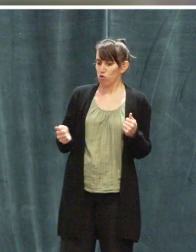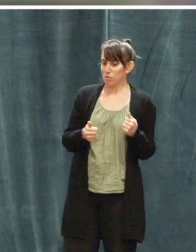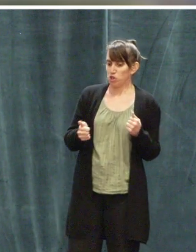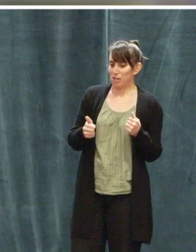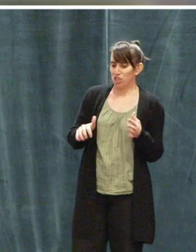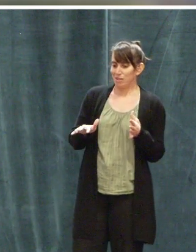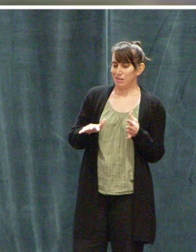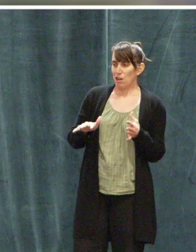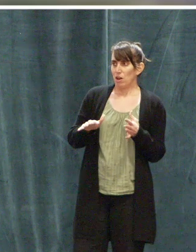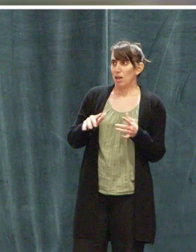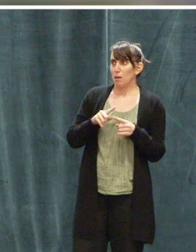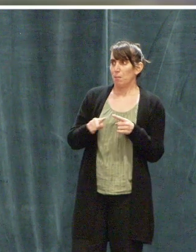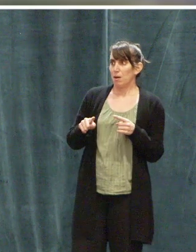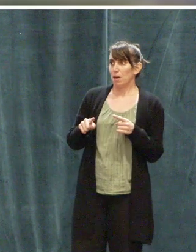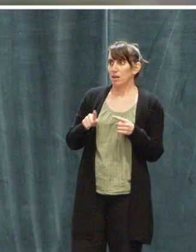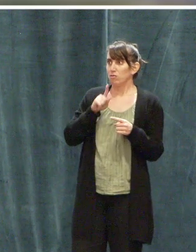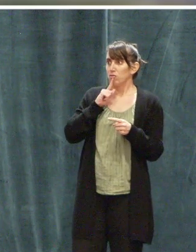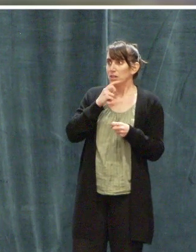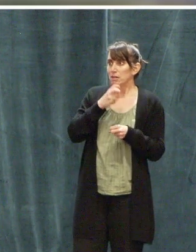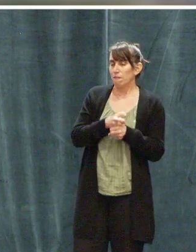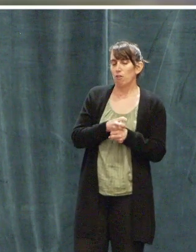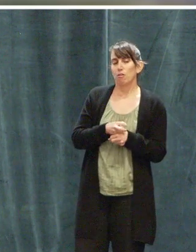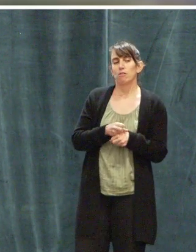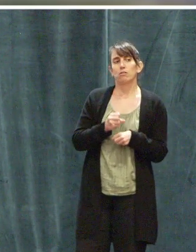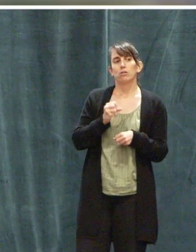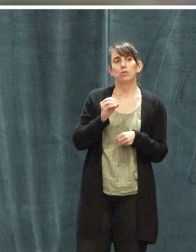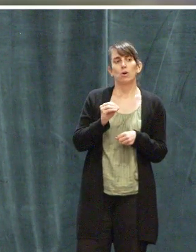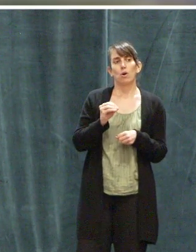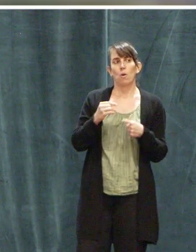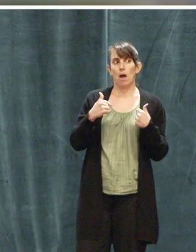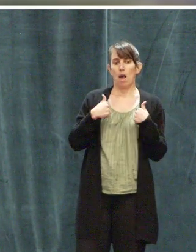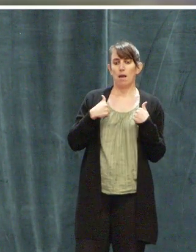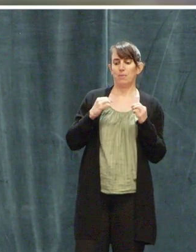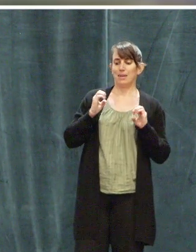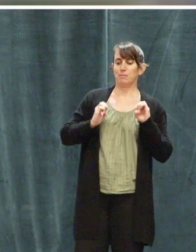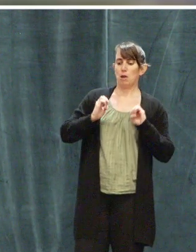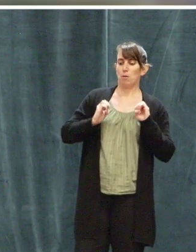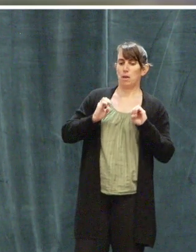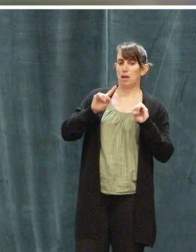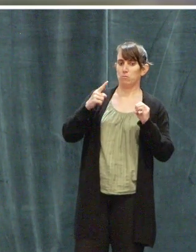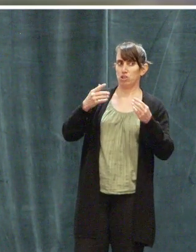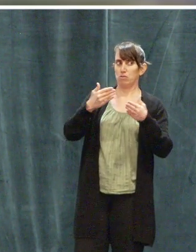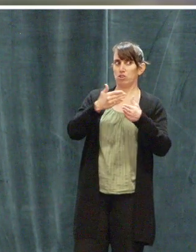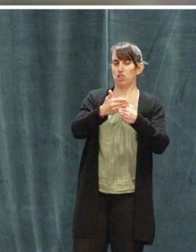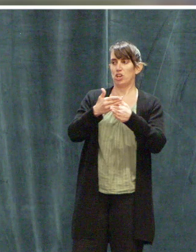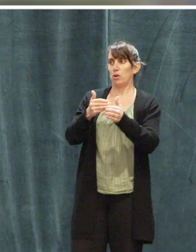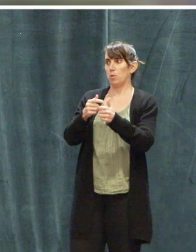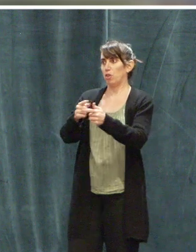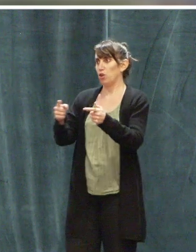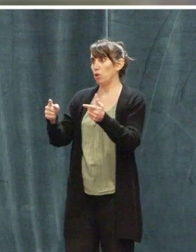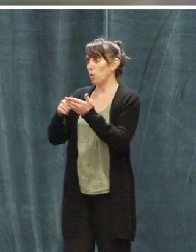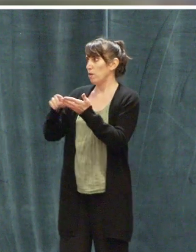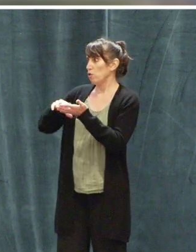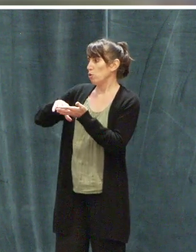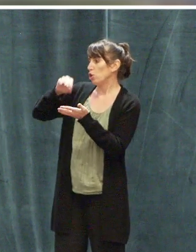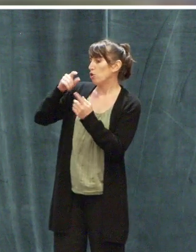now it's been very difficult. So I'm the experiment, and I'm just sharing it with you. What have you learned from Wagner